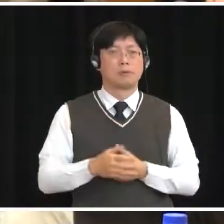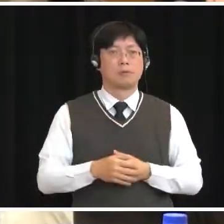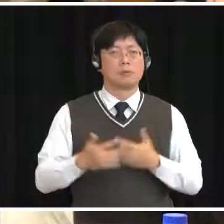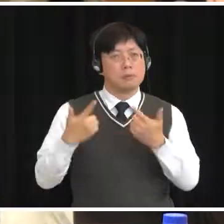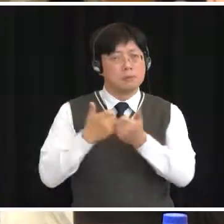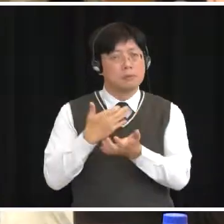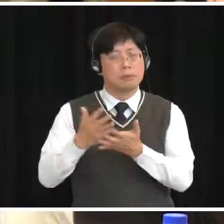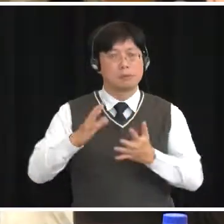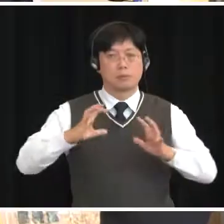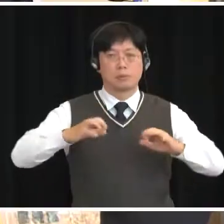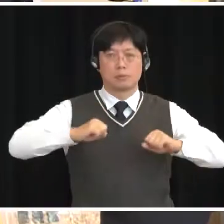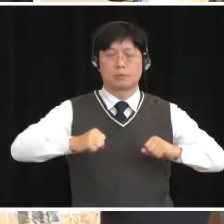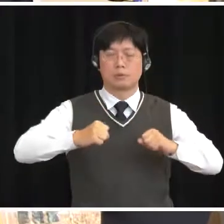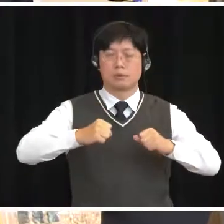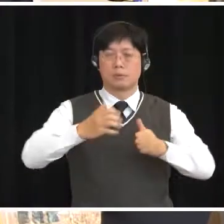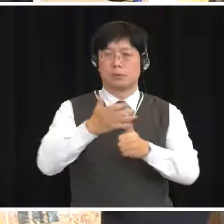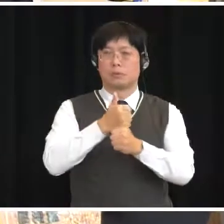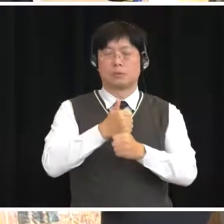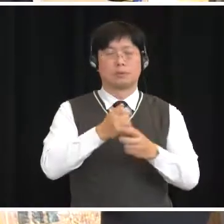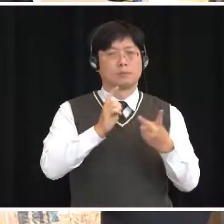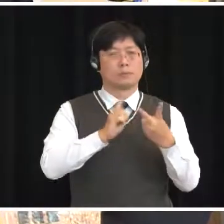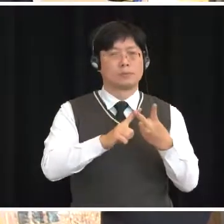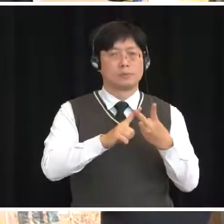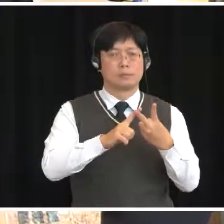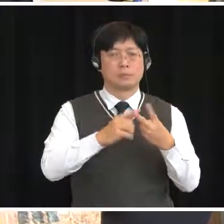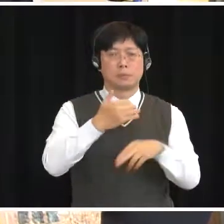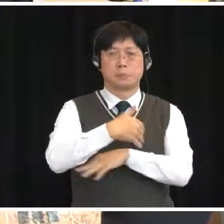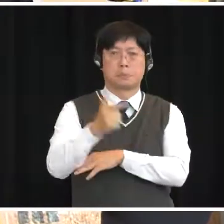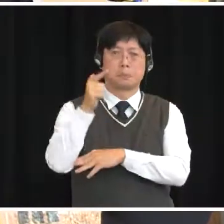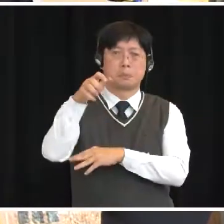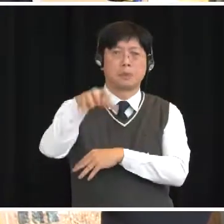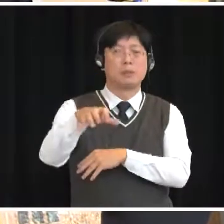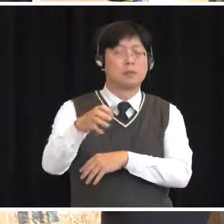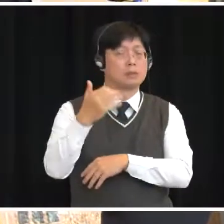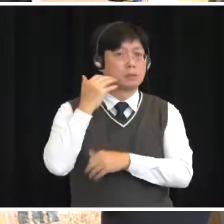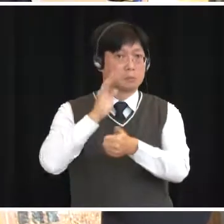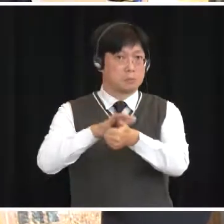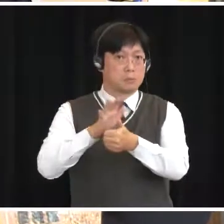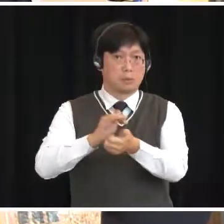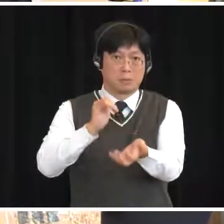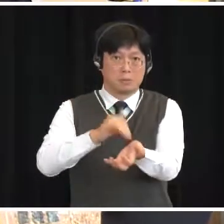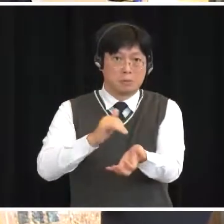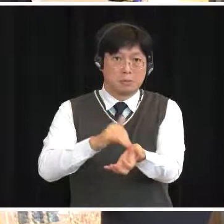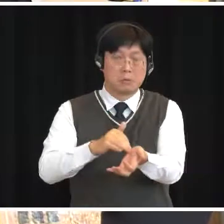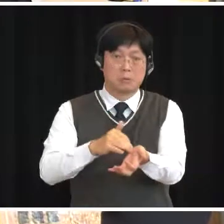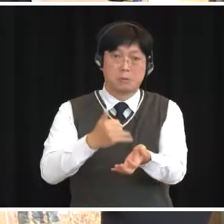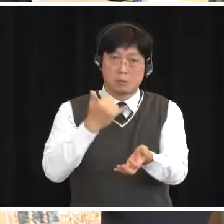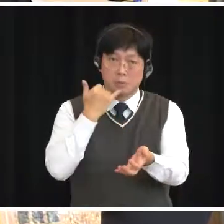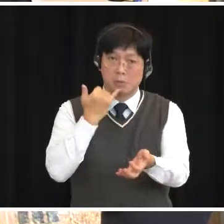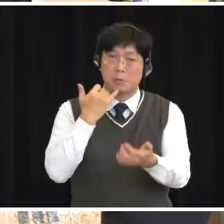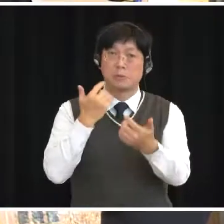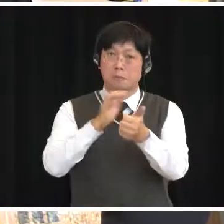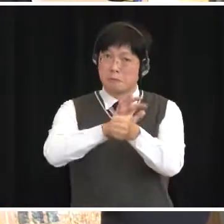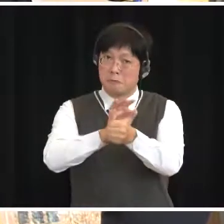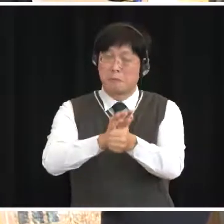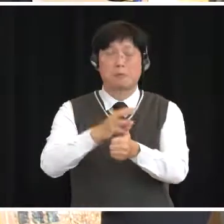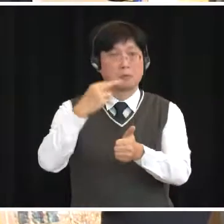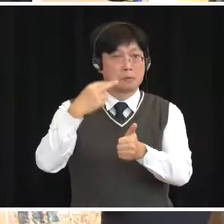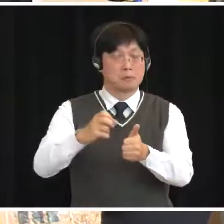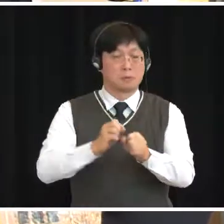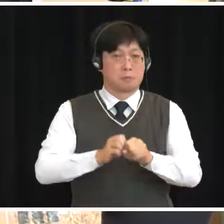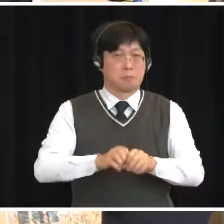than other ethnic groups. Are there any measures to improve that? And second question, in rural